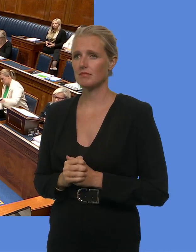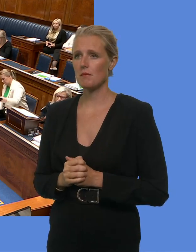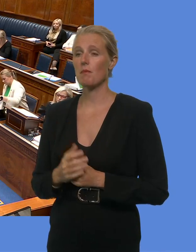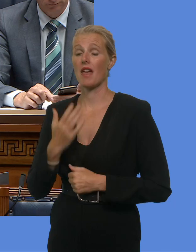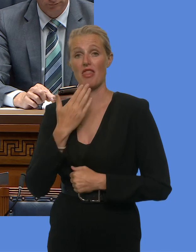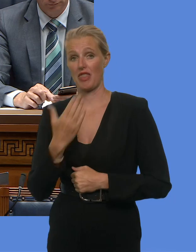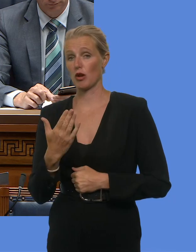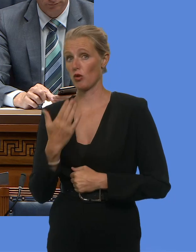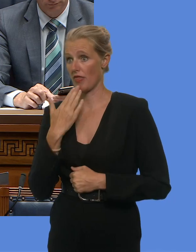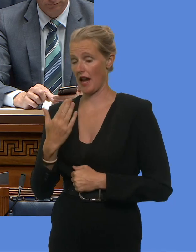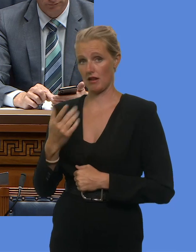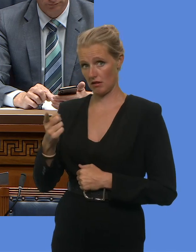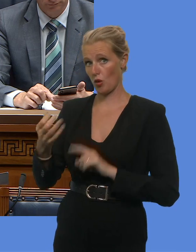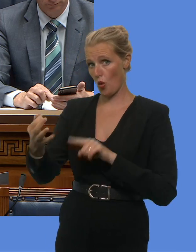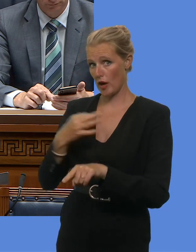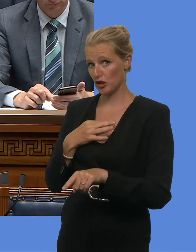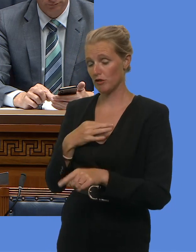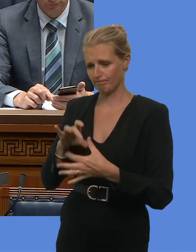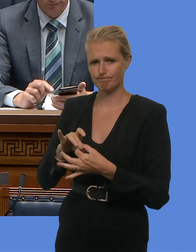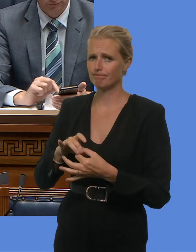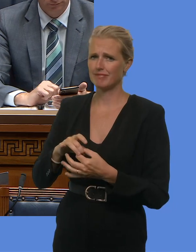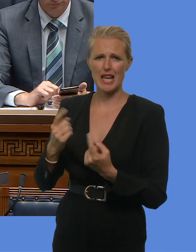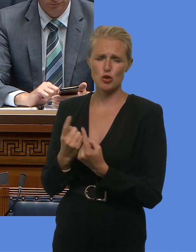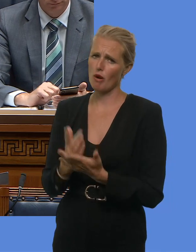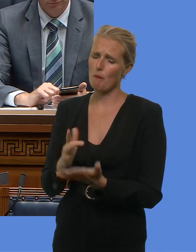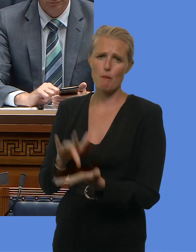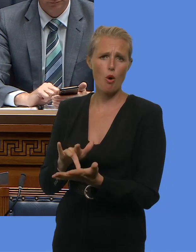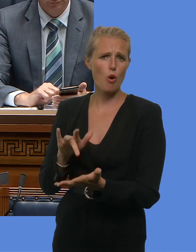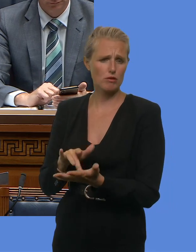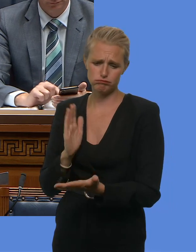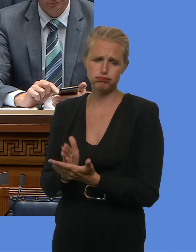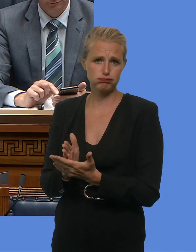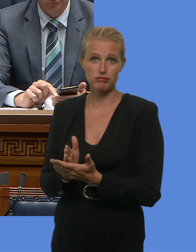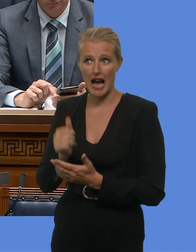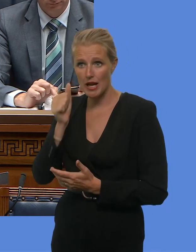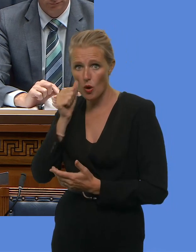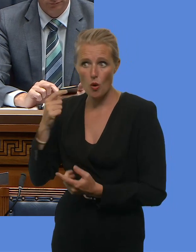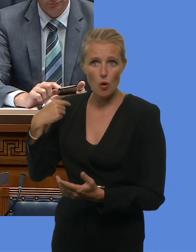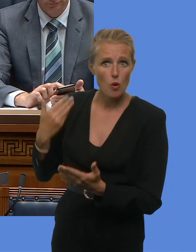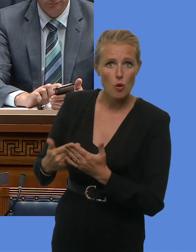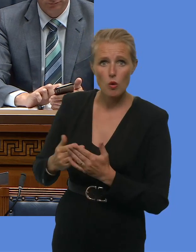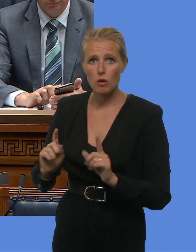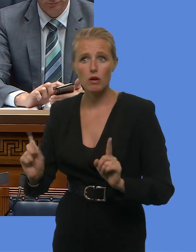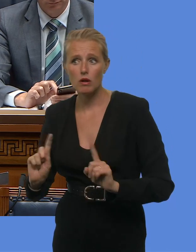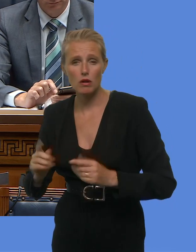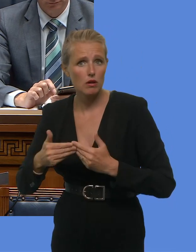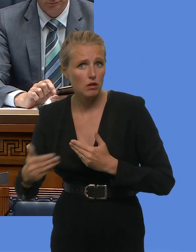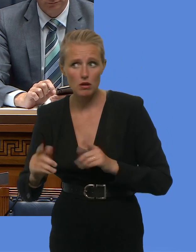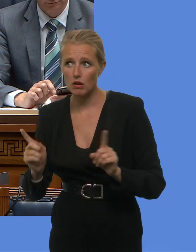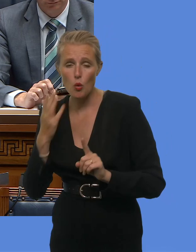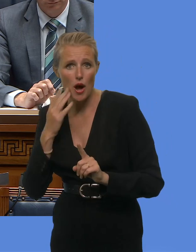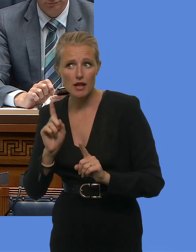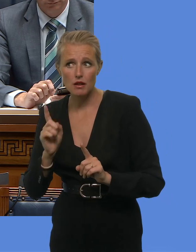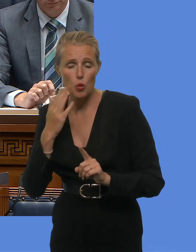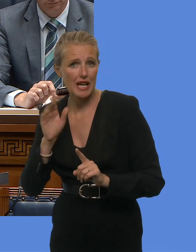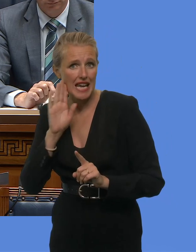thank the member for her question on this very important issue. I know there's been a lot of anticipation in the sector looking forward to the Ending